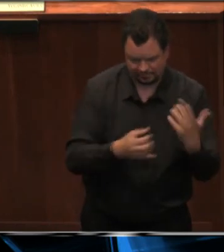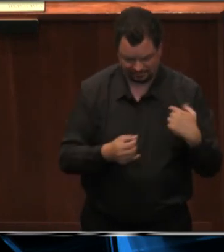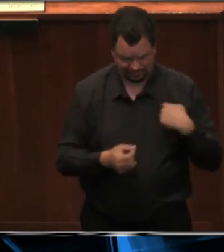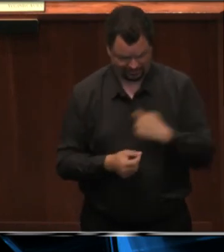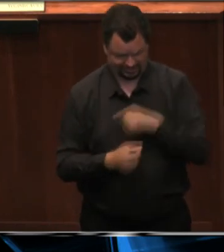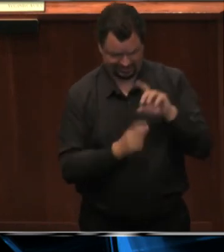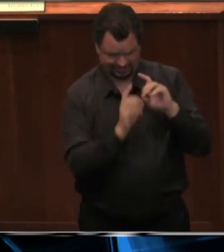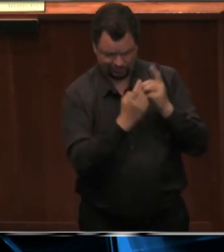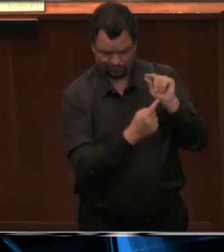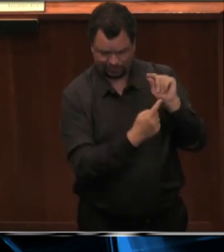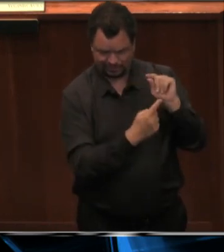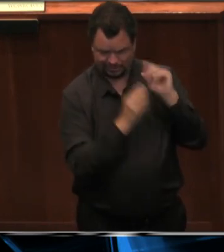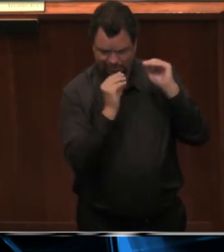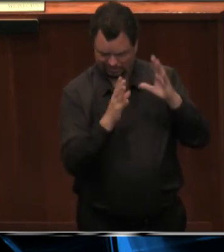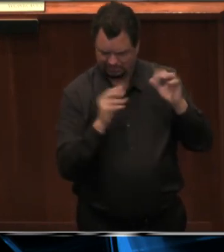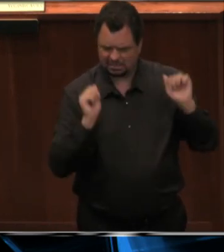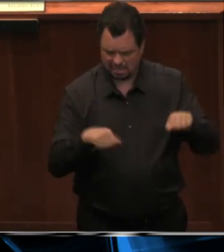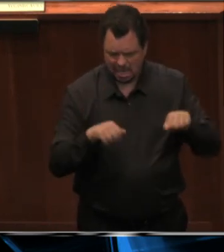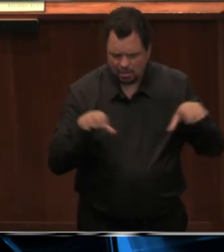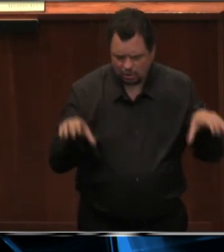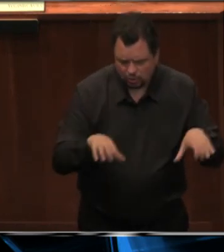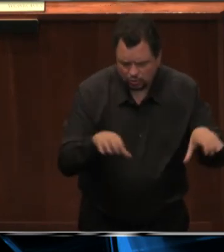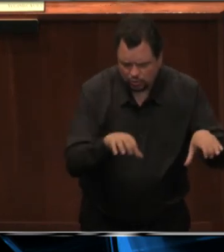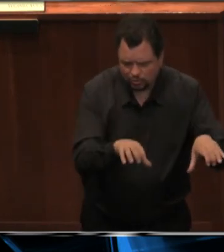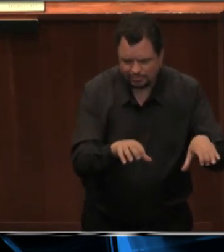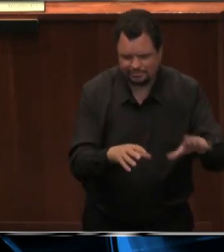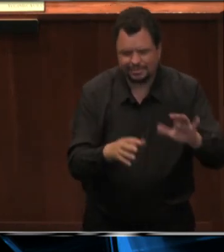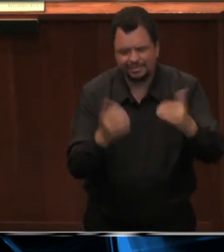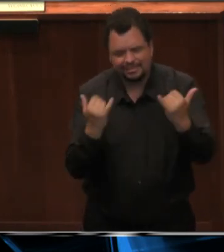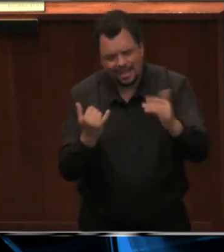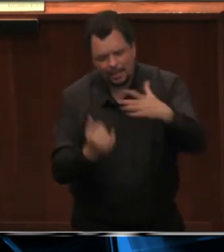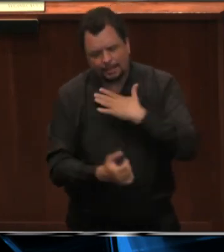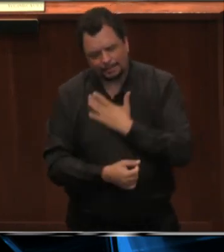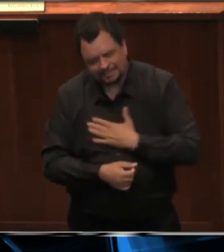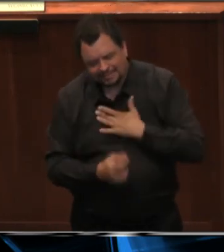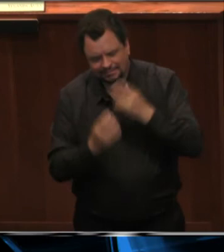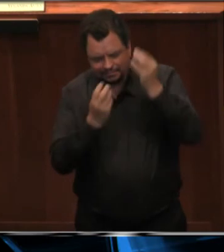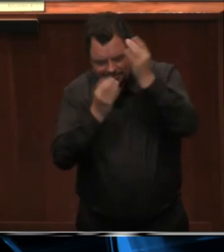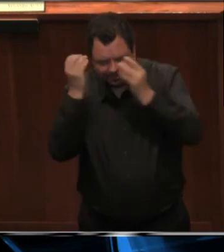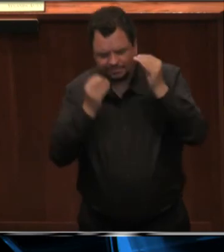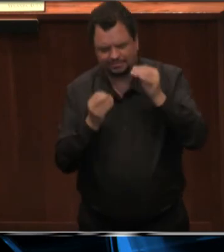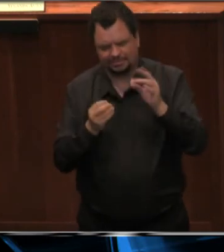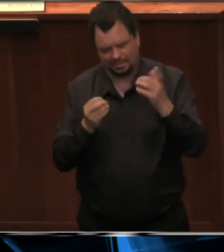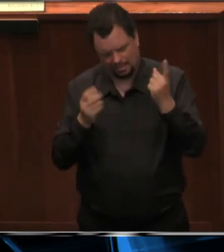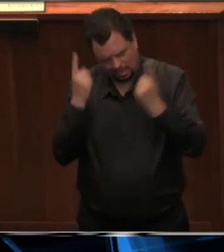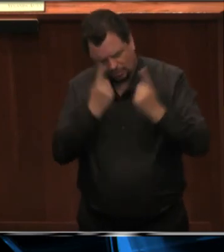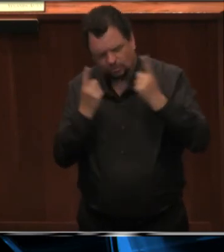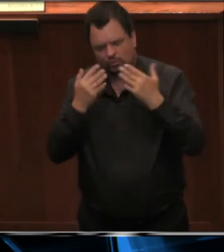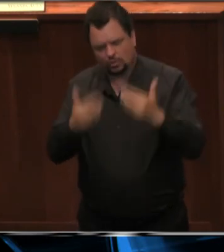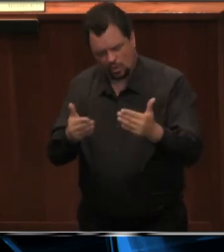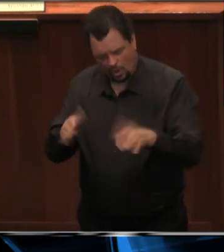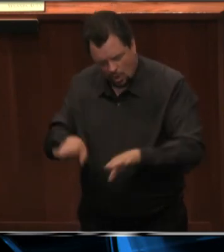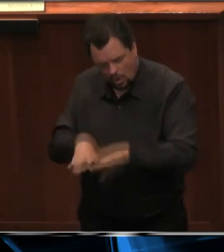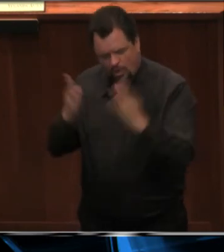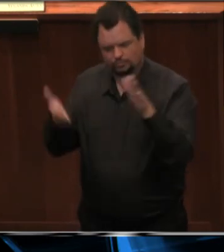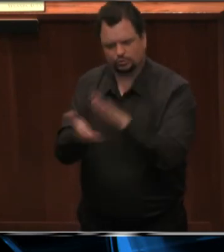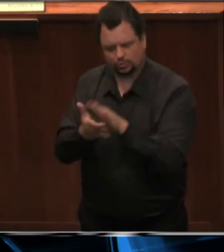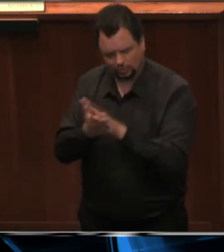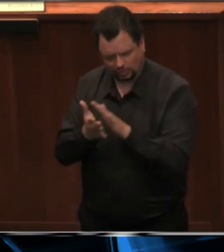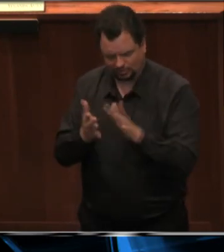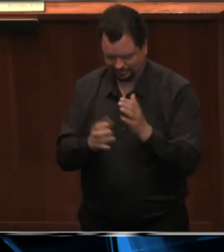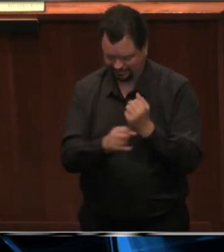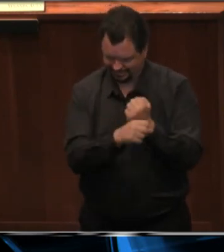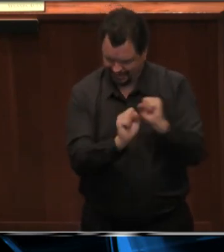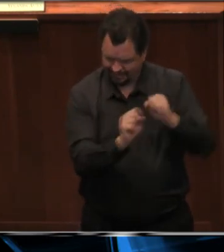I strongly urge you to rethink the plan to open in building until the environment is safer and with at least 14 days of no new cases in our